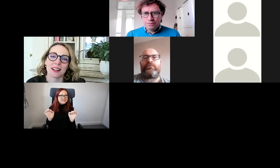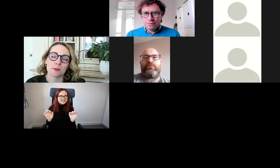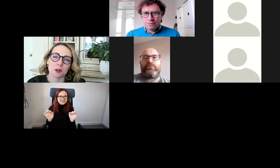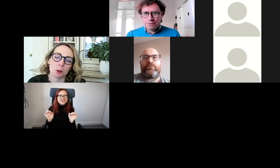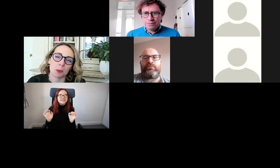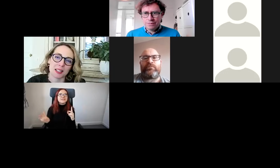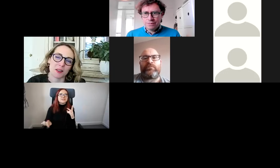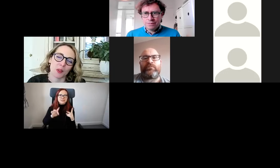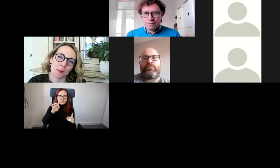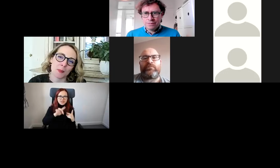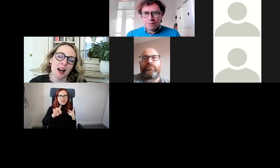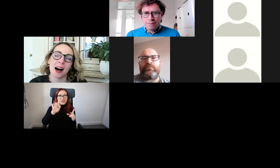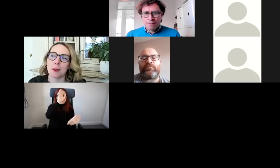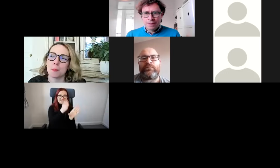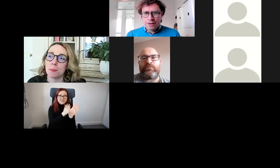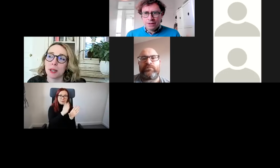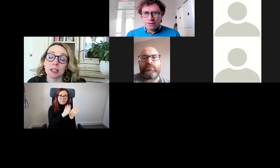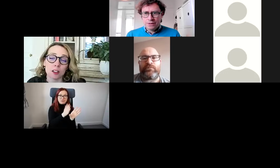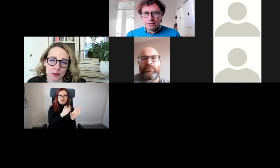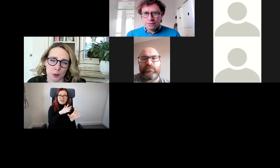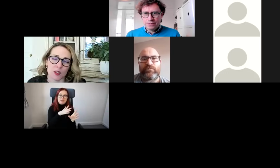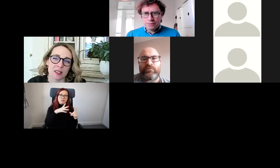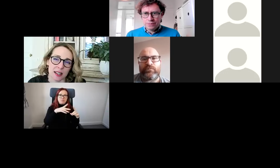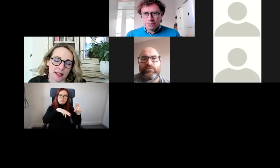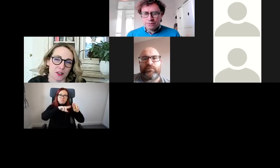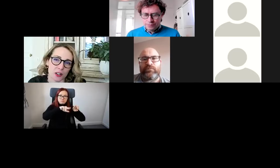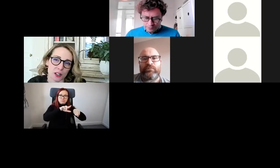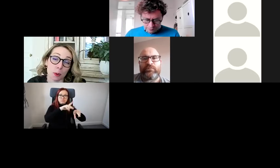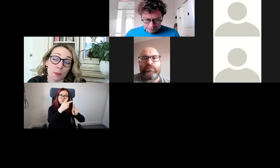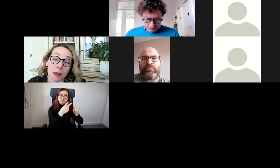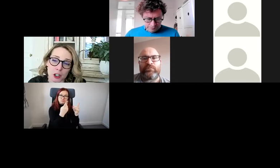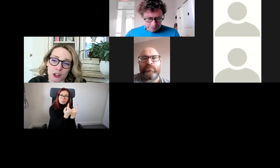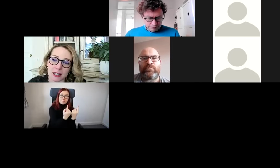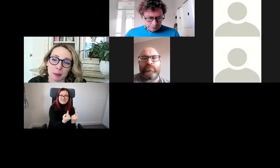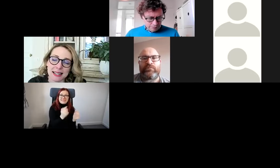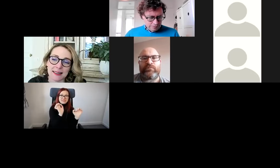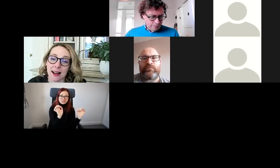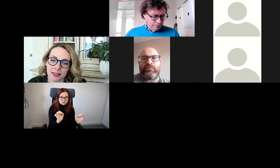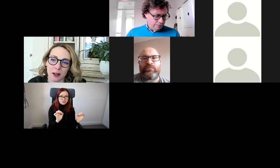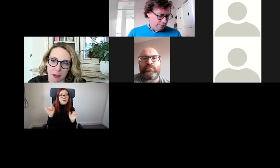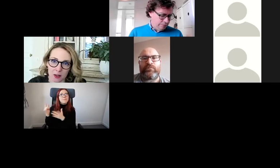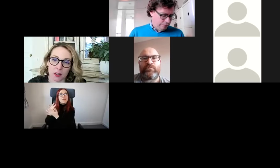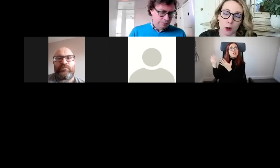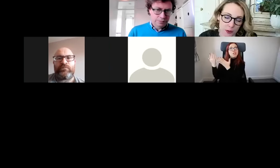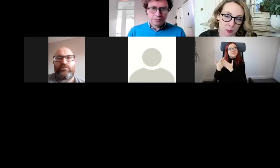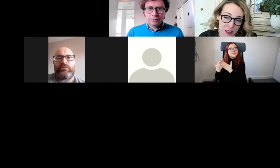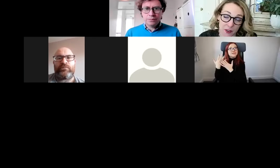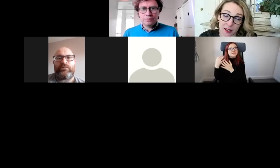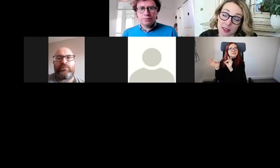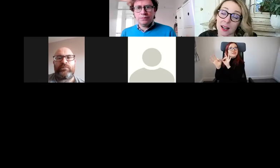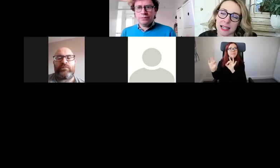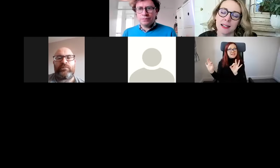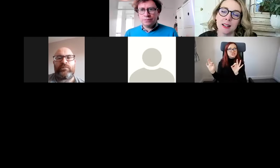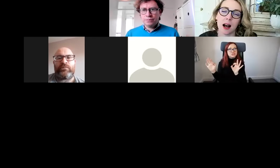at the psychometric properties of them, but lots of different studies have started to put measures in place asking about COVID